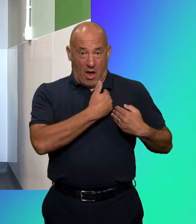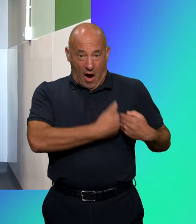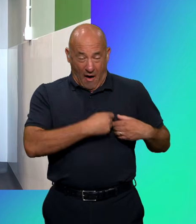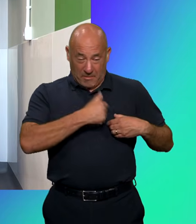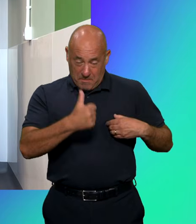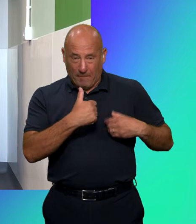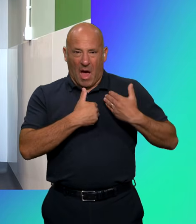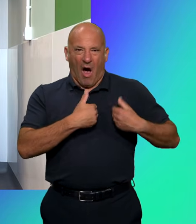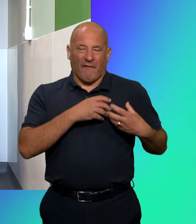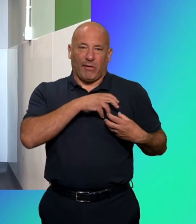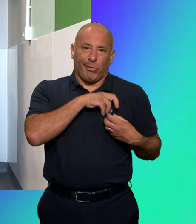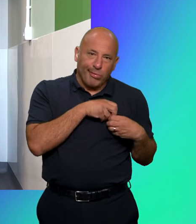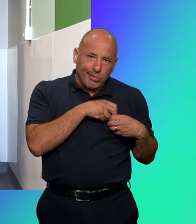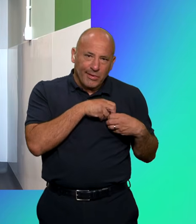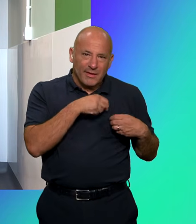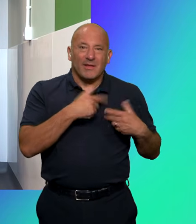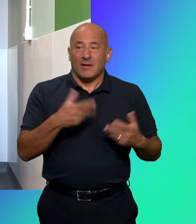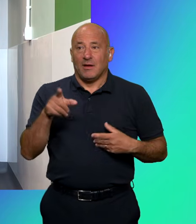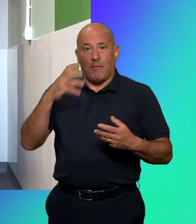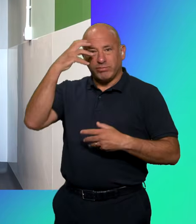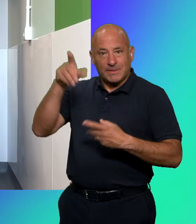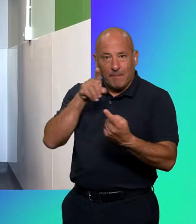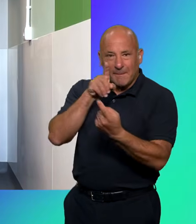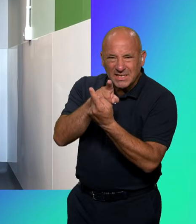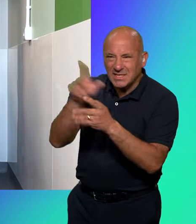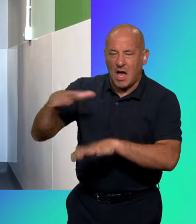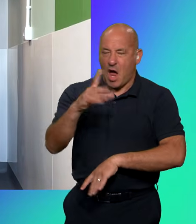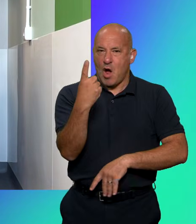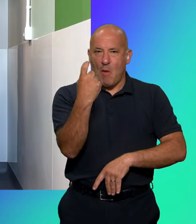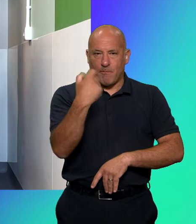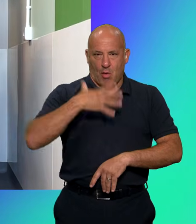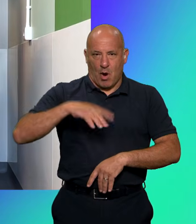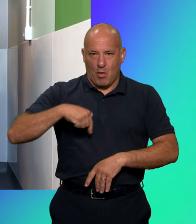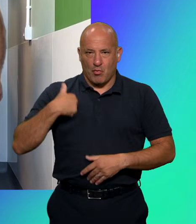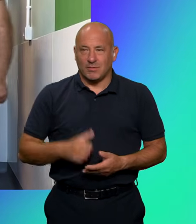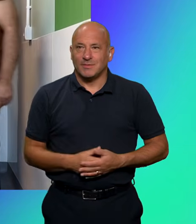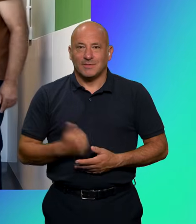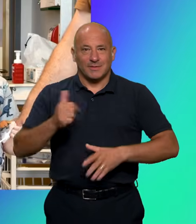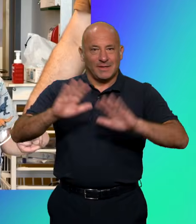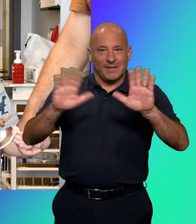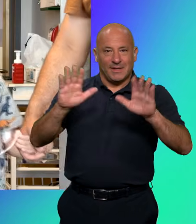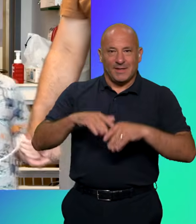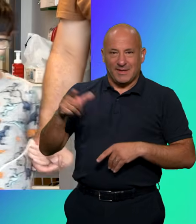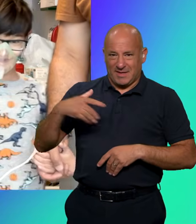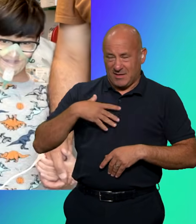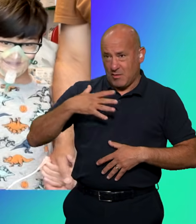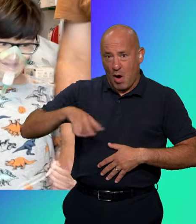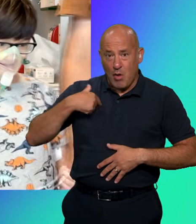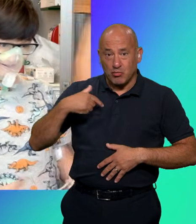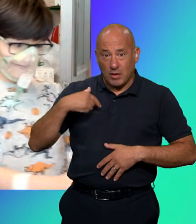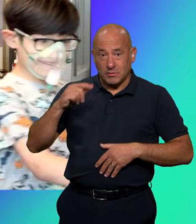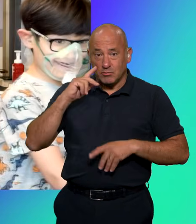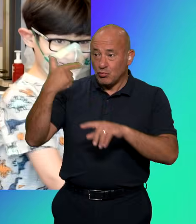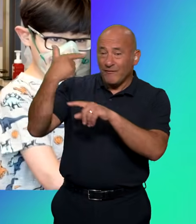After meeting the princess, there was one more special request. Hello! Edran told everyone he hoped the video of him meeting